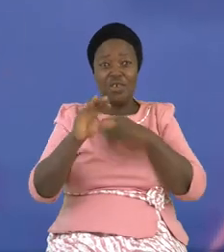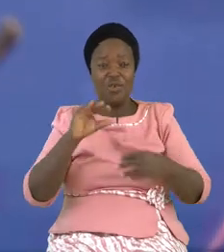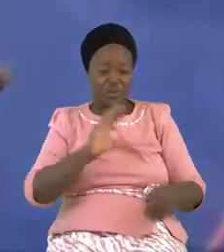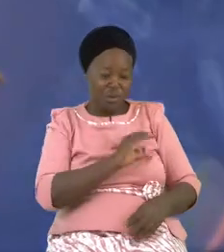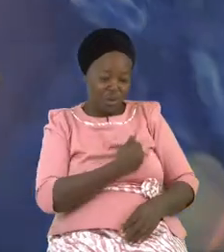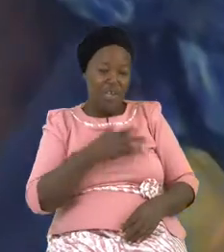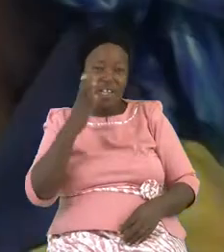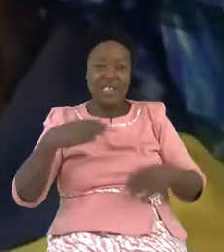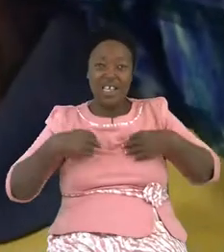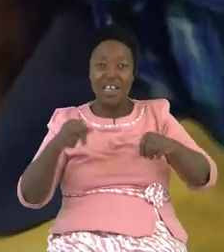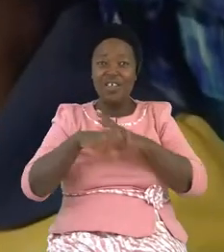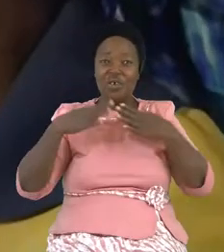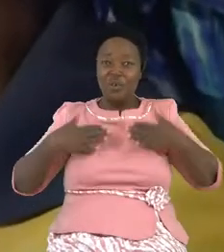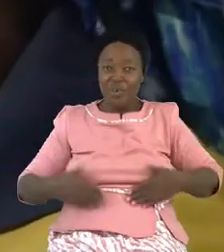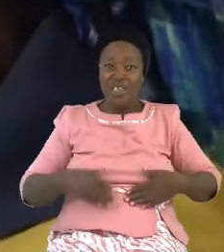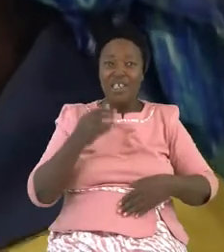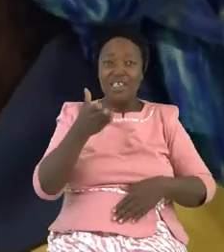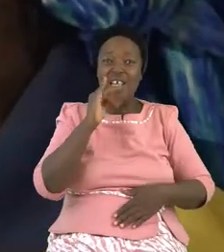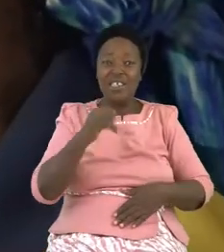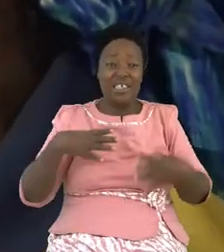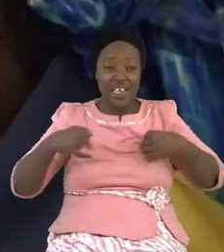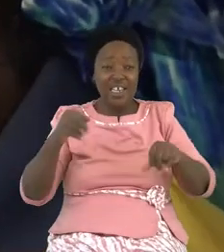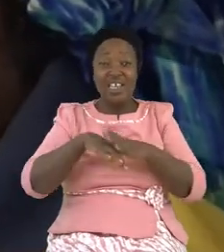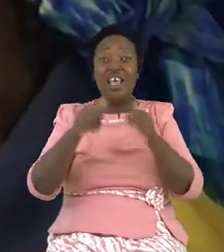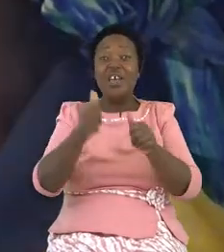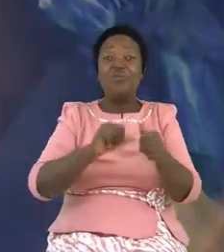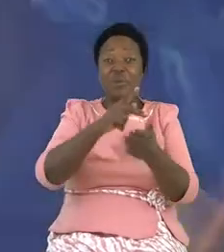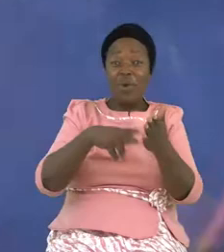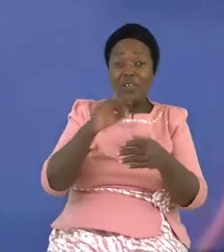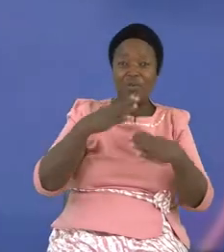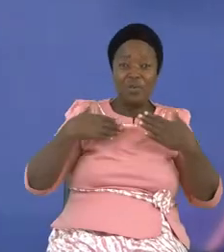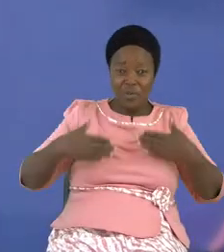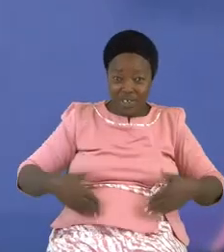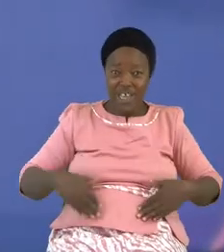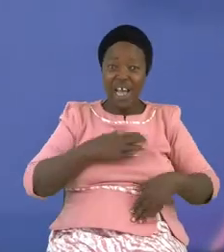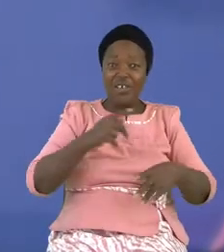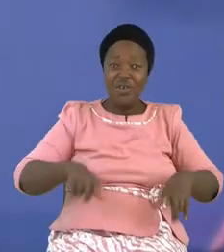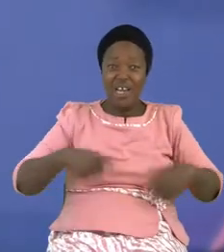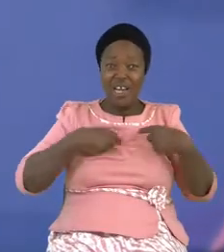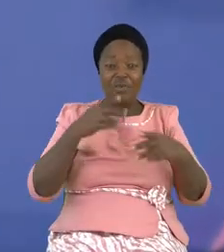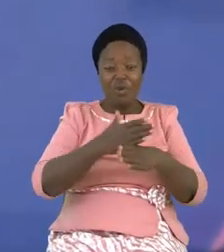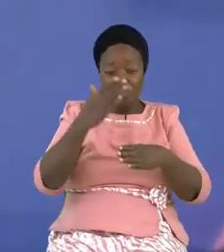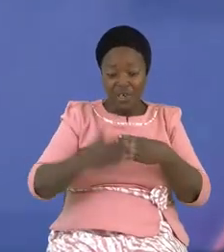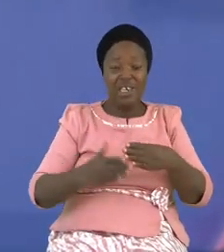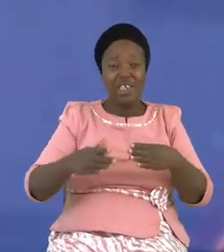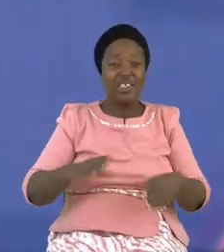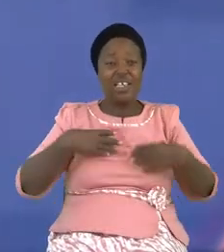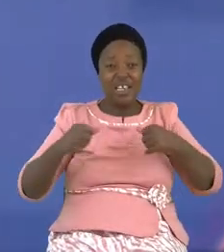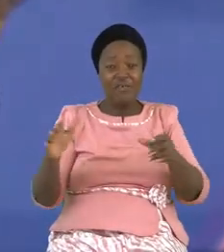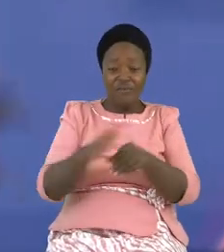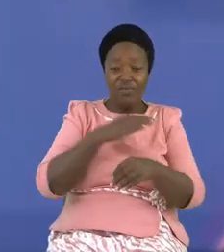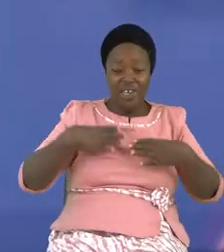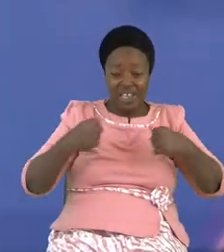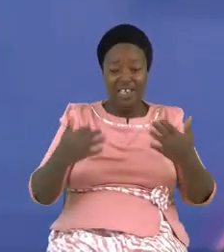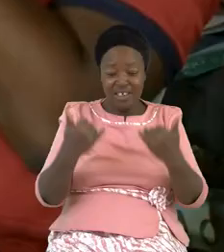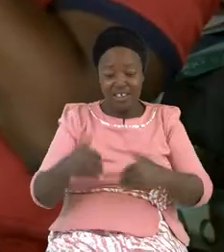body. There is healing in every part of your life. Total healing, complete healing, full healing tonight in your